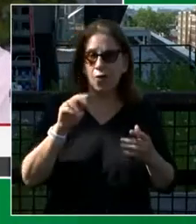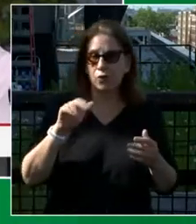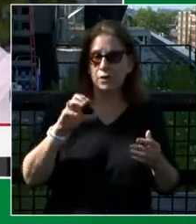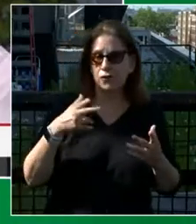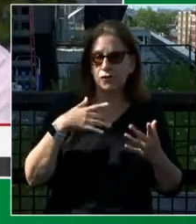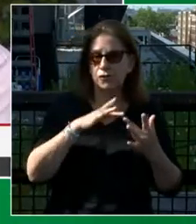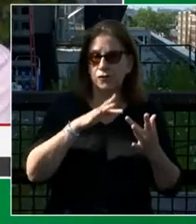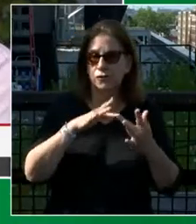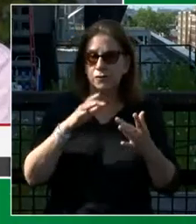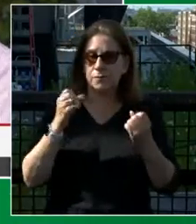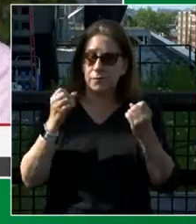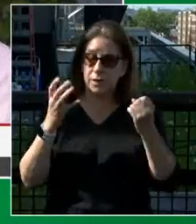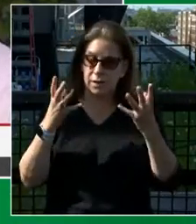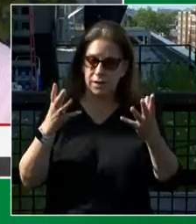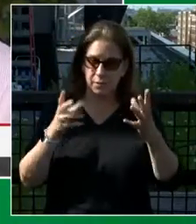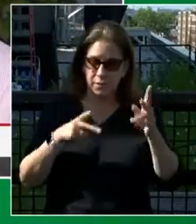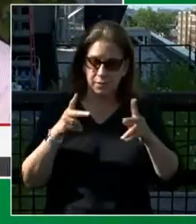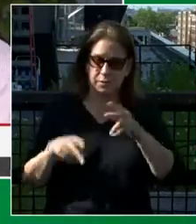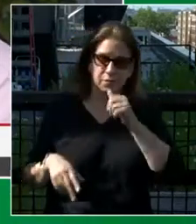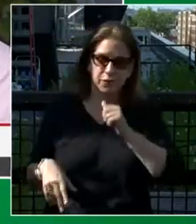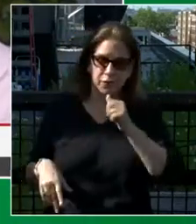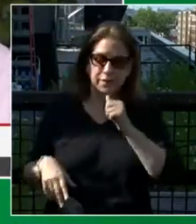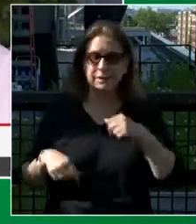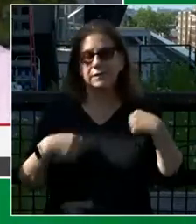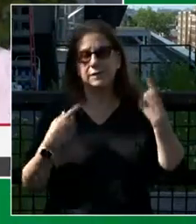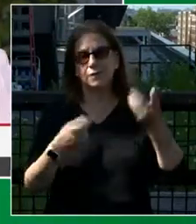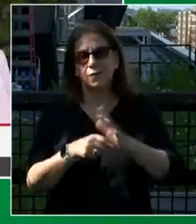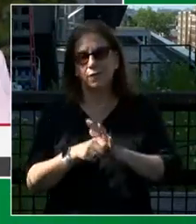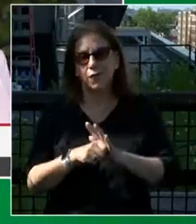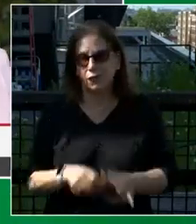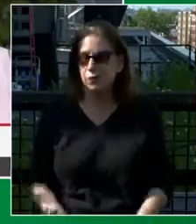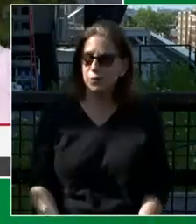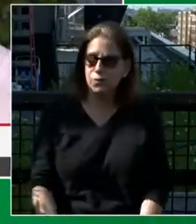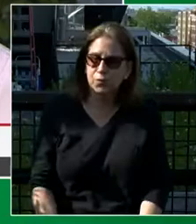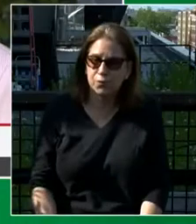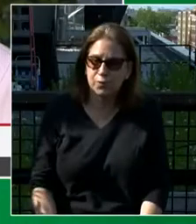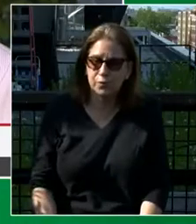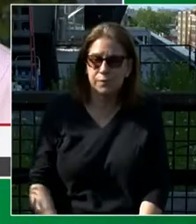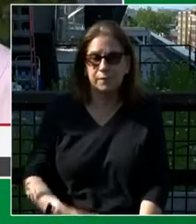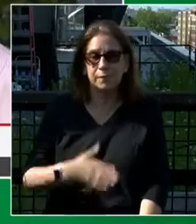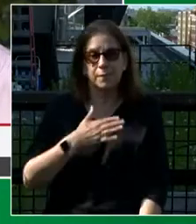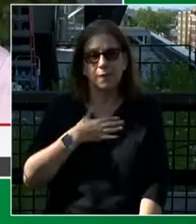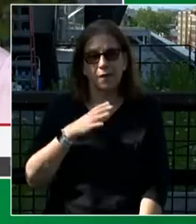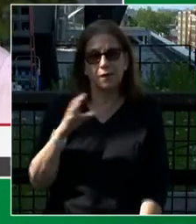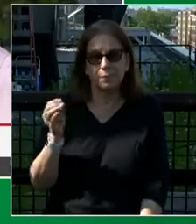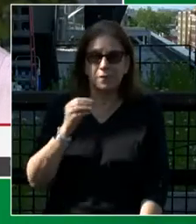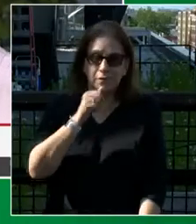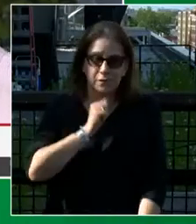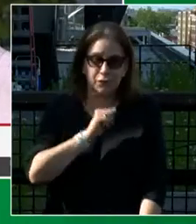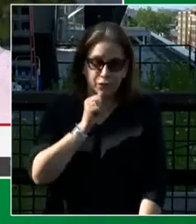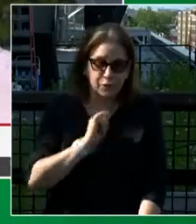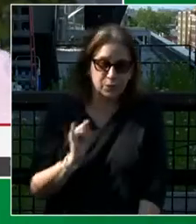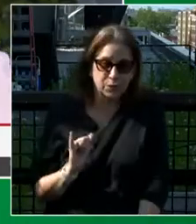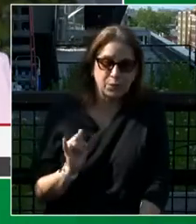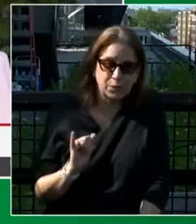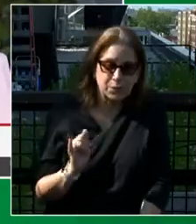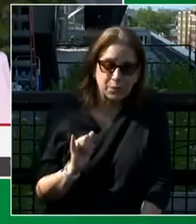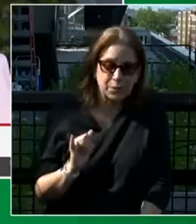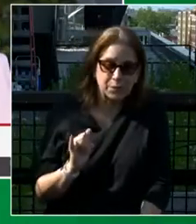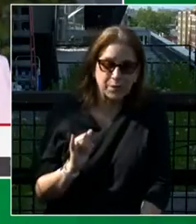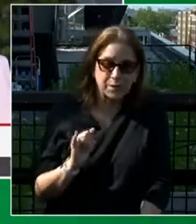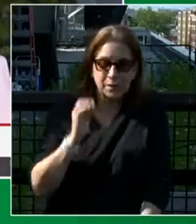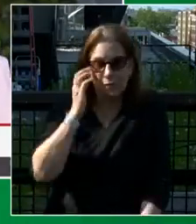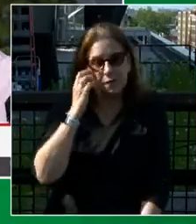some aspect, particularly in those other months. I know we did. And what I always say to people is I had to turn